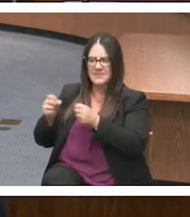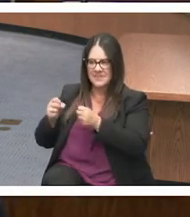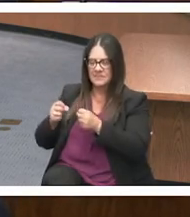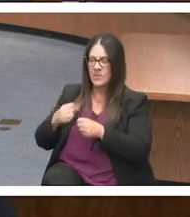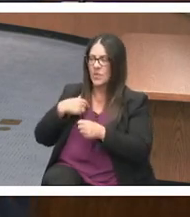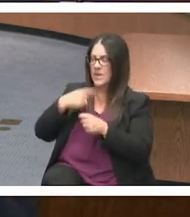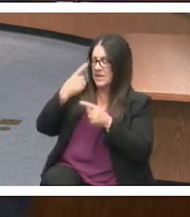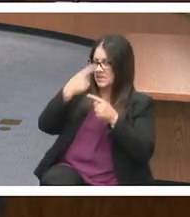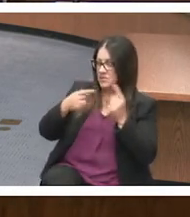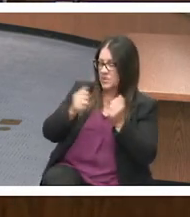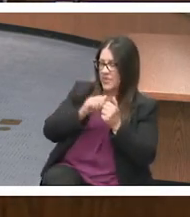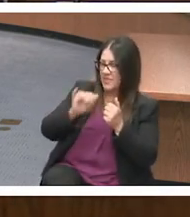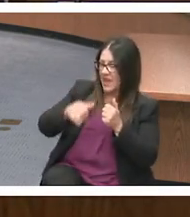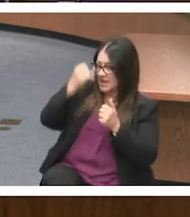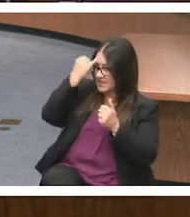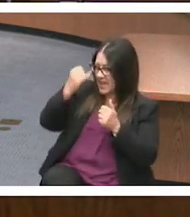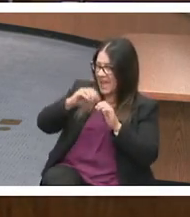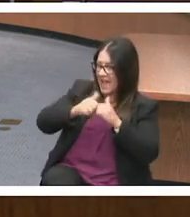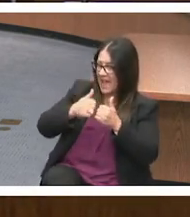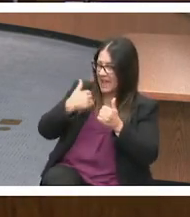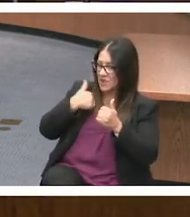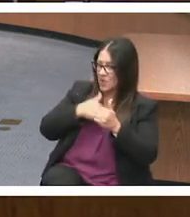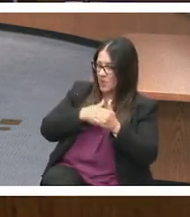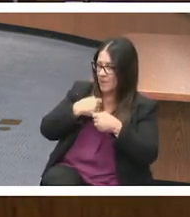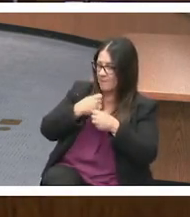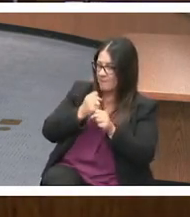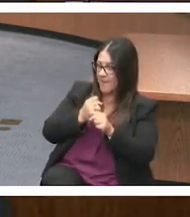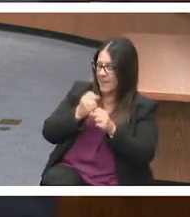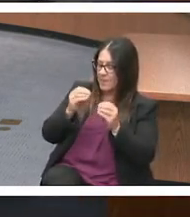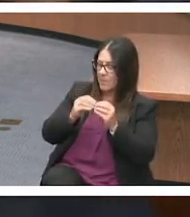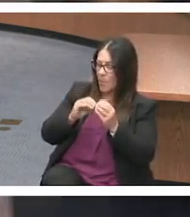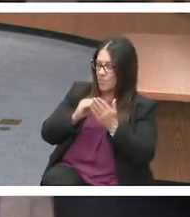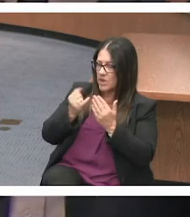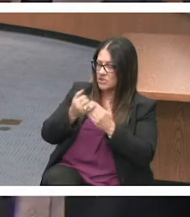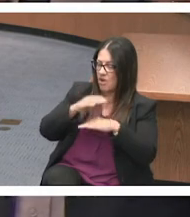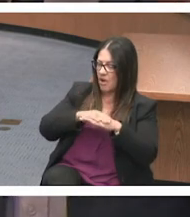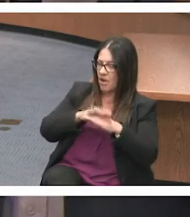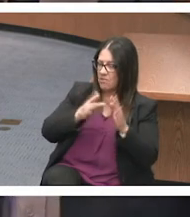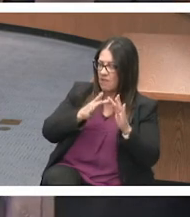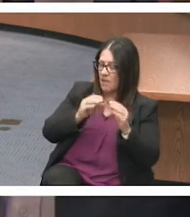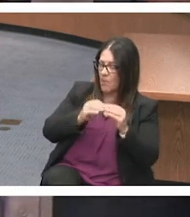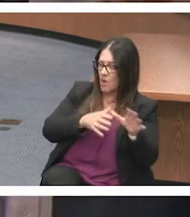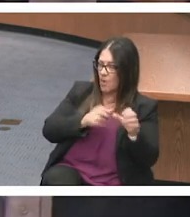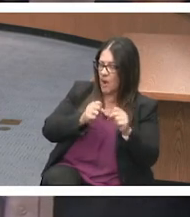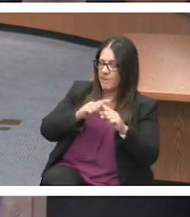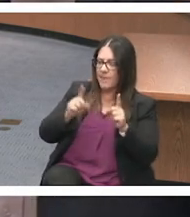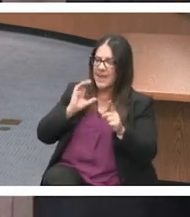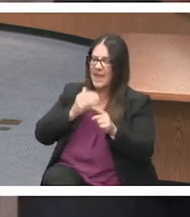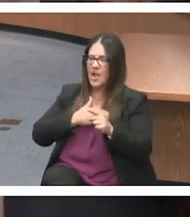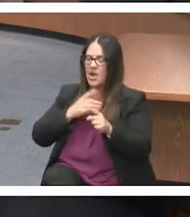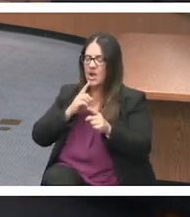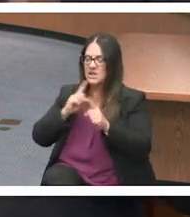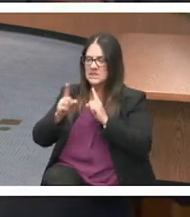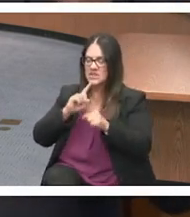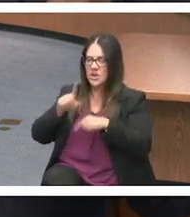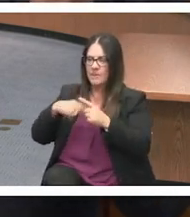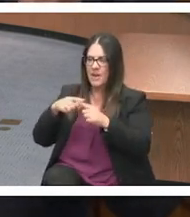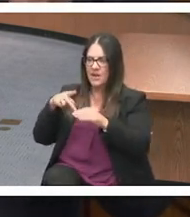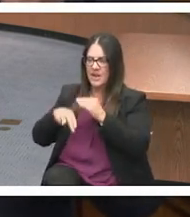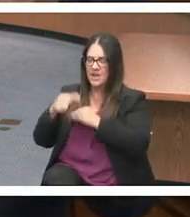a good idea to try to bring these projects online more quickly, but I want to make sure that our discussion of cutting green tape doesn't